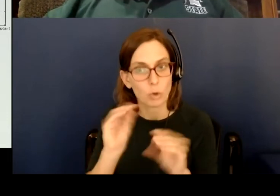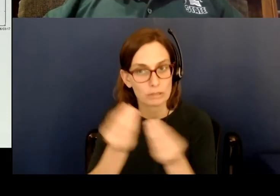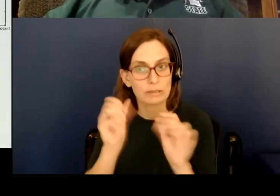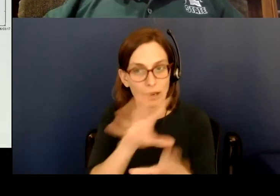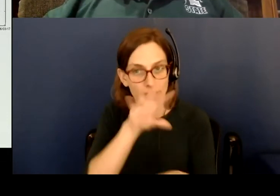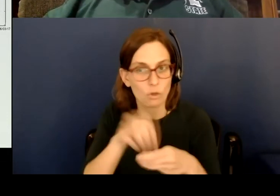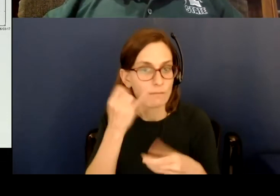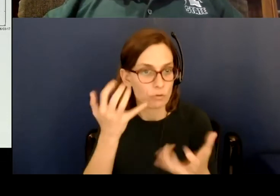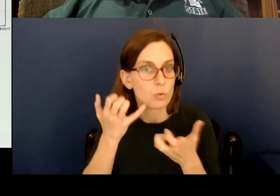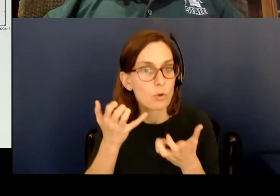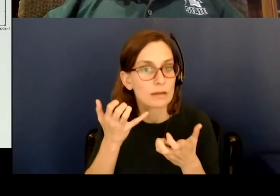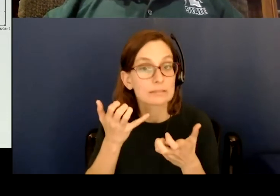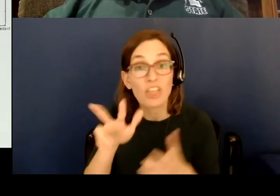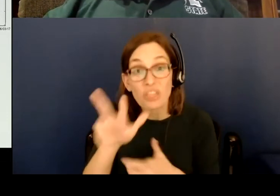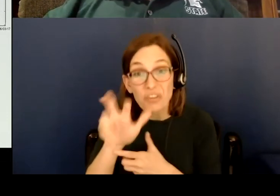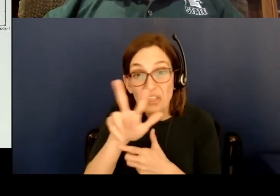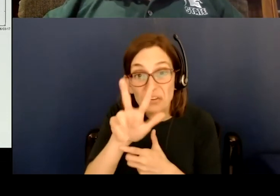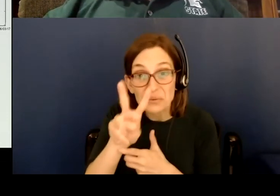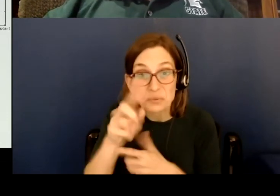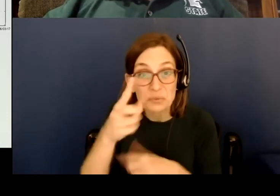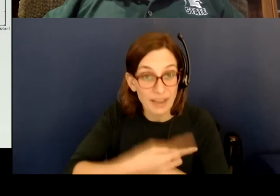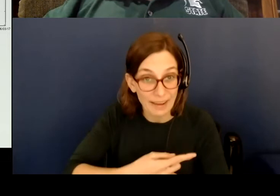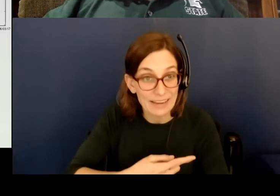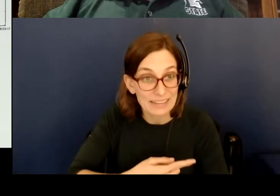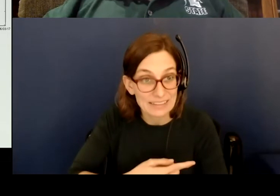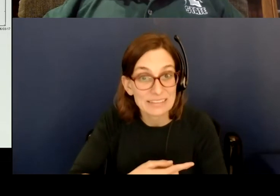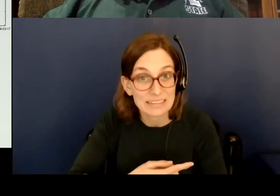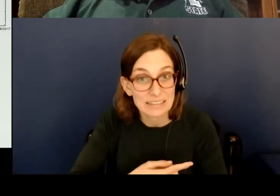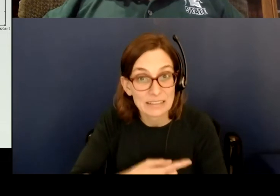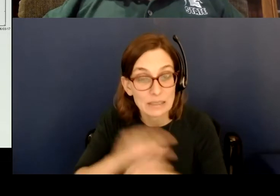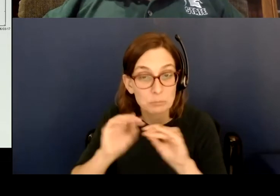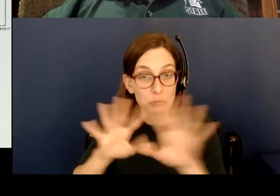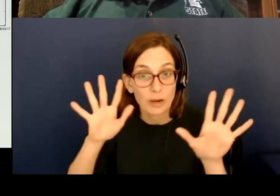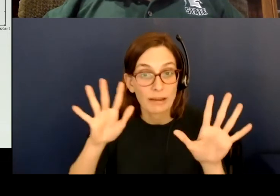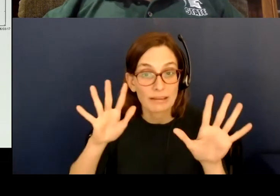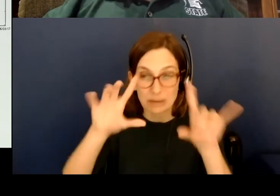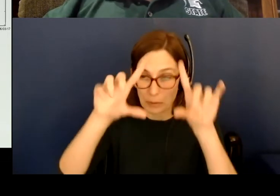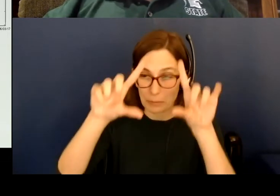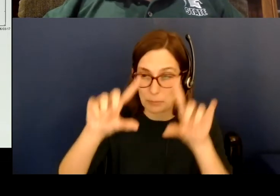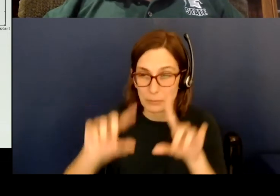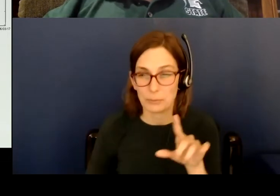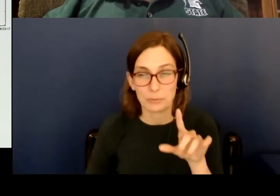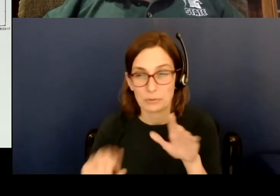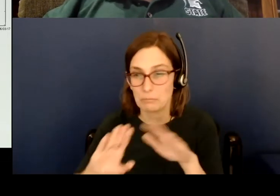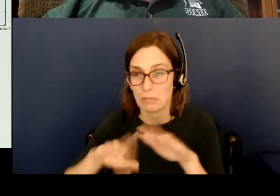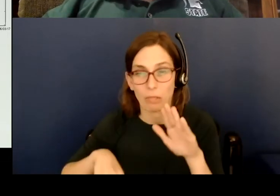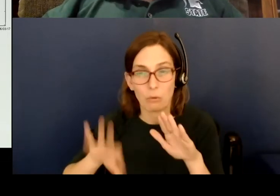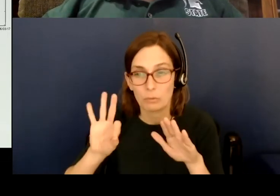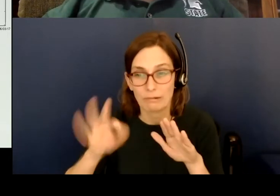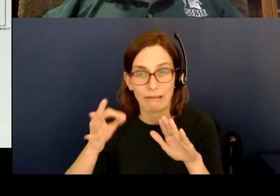of 332 days. Look at this. Brighter than 3rd magnitude, below 9th magnitude, a range